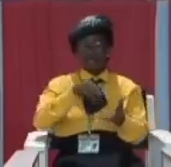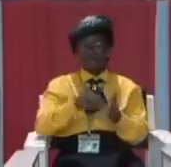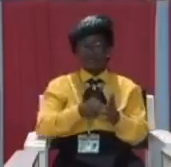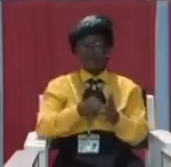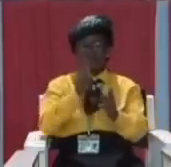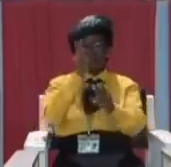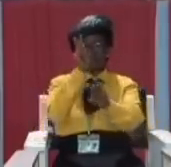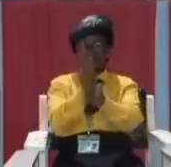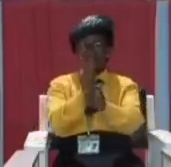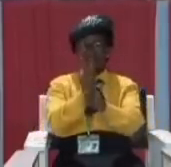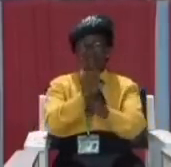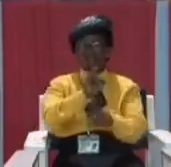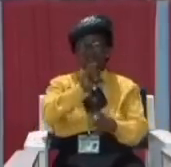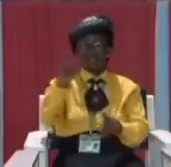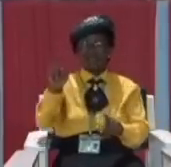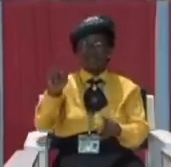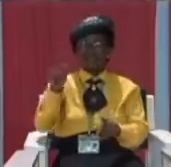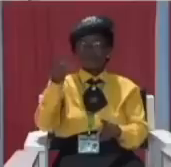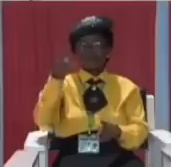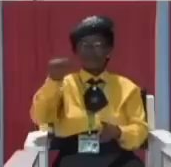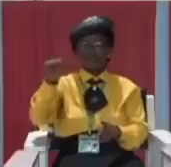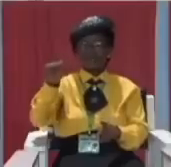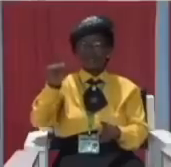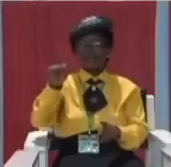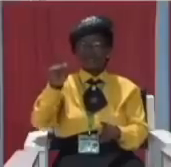keeping the fire